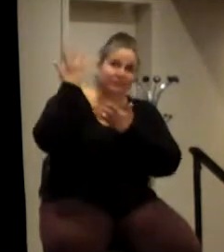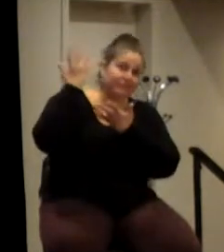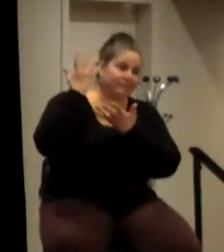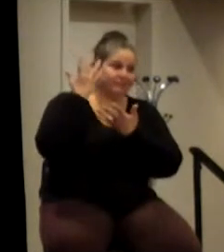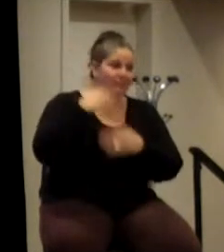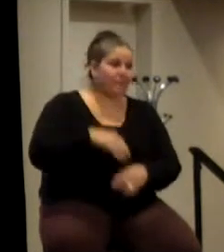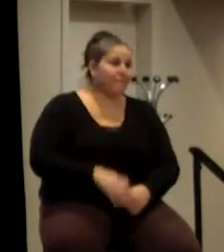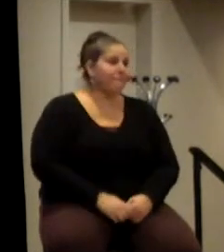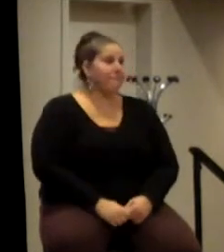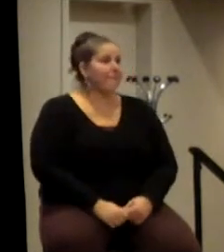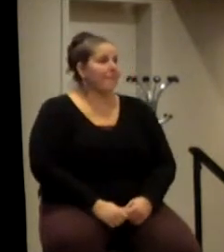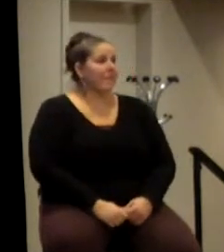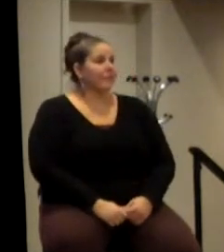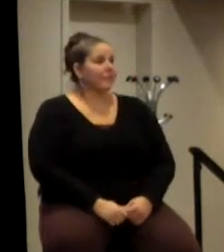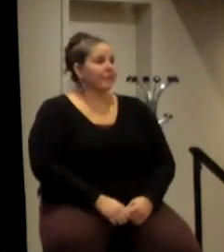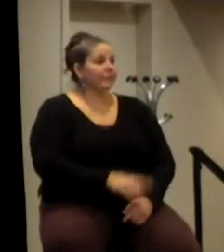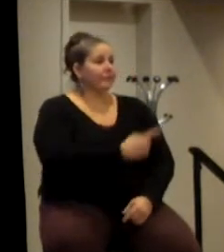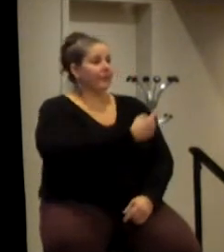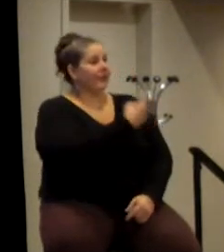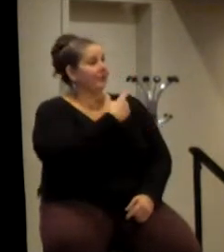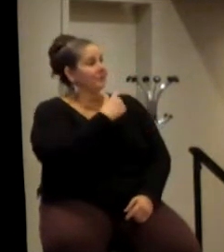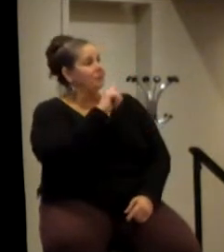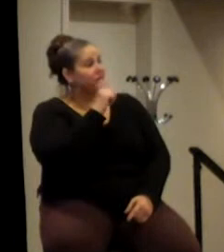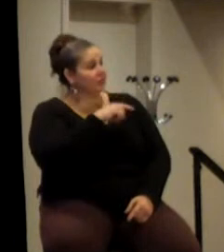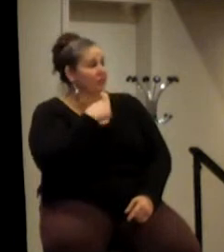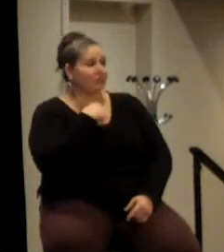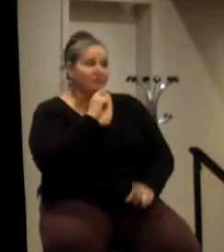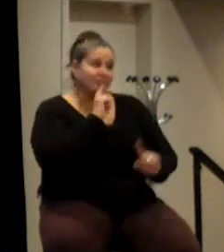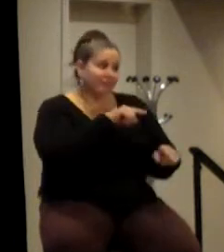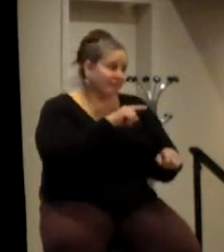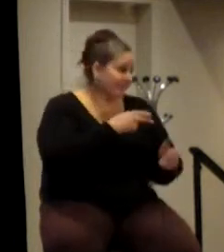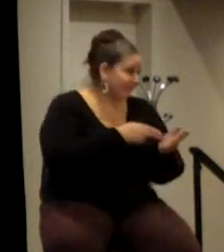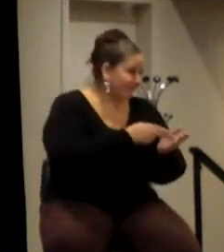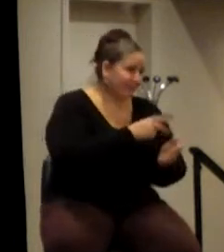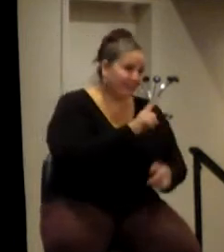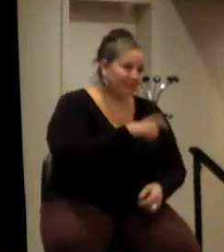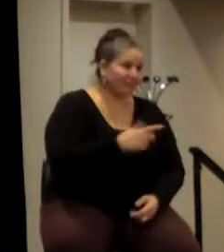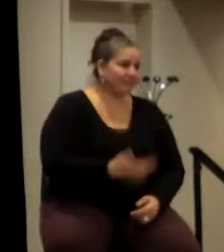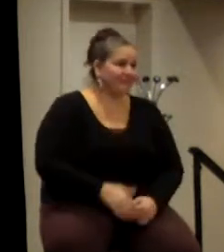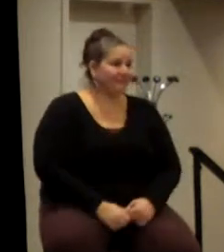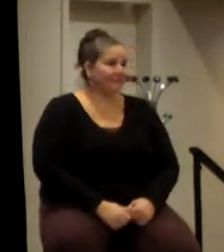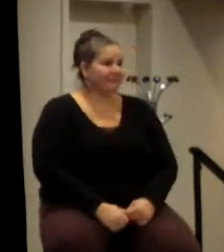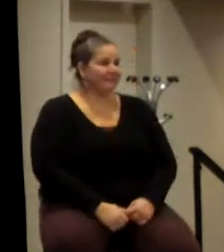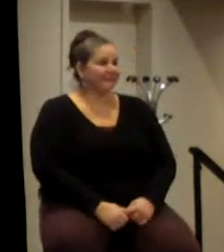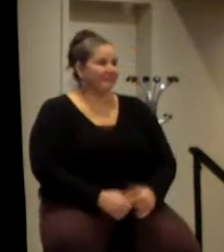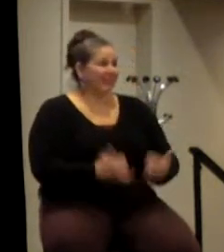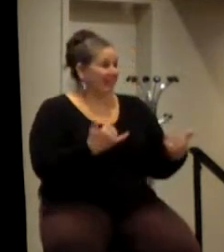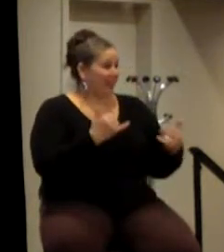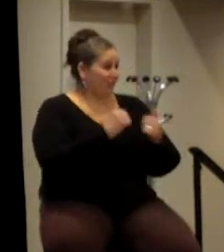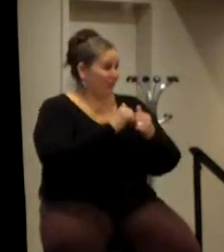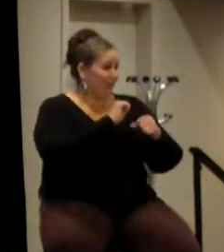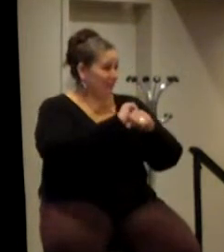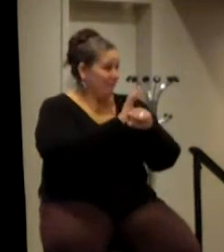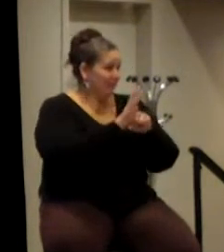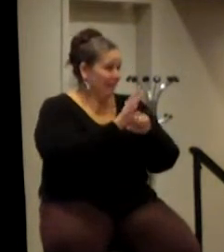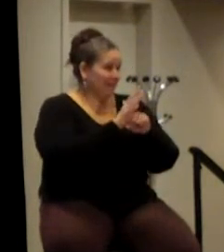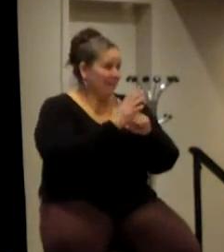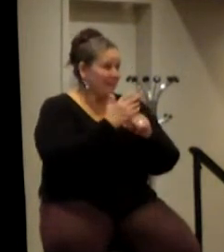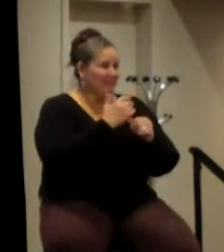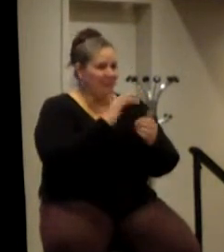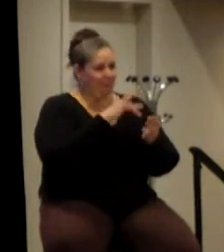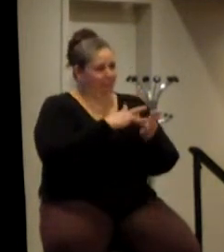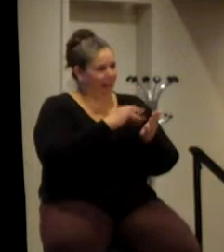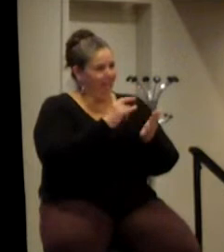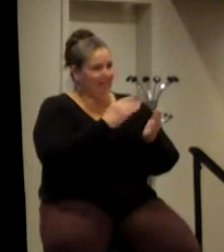questions. We are in the middle of a pandemic. We're in the middle of a war, if you think about it. We're making grounds, and the